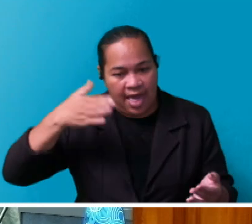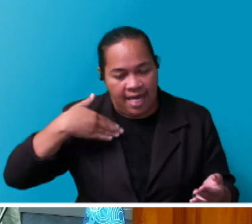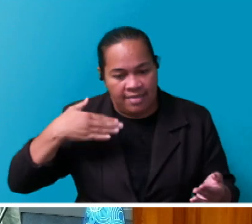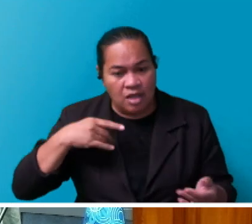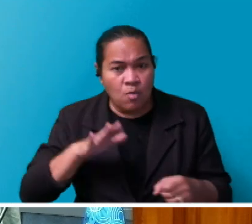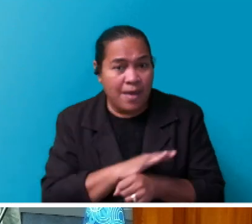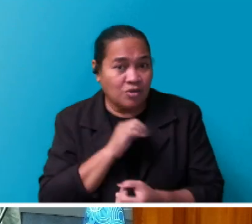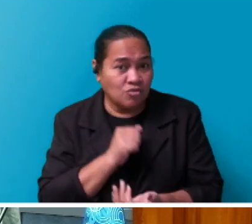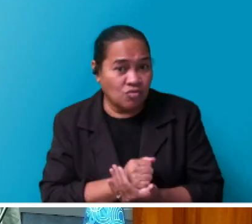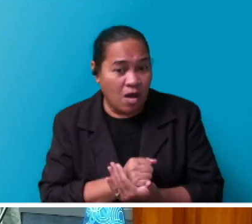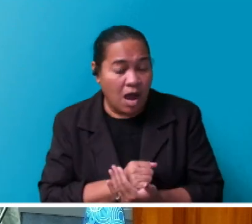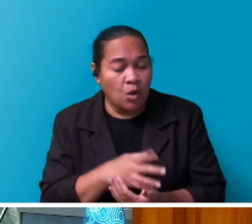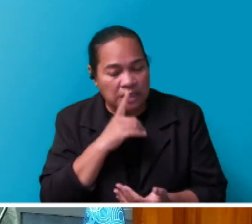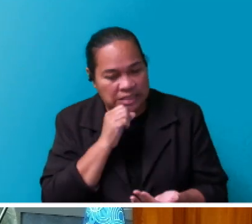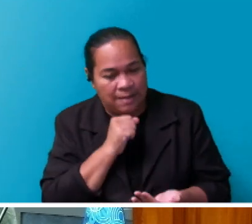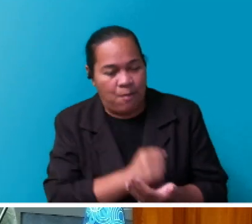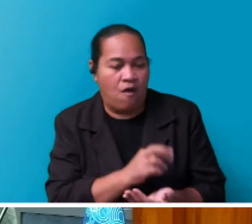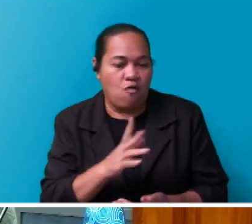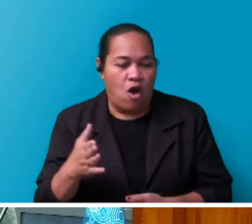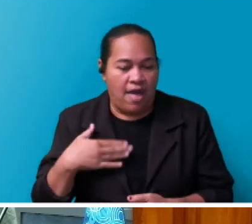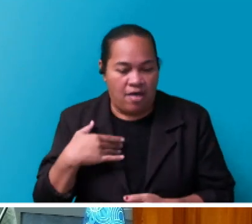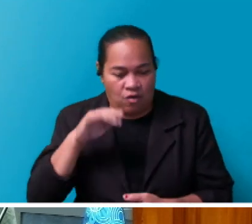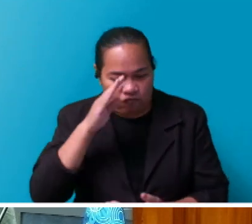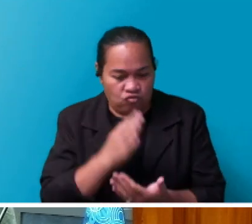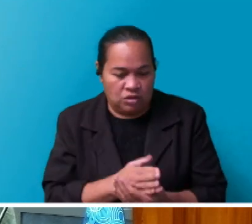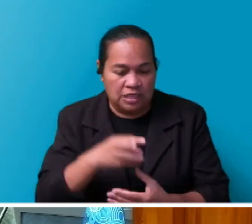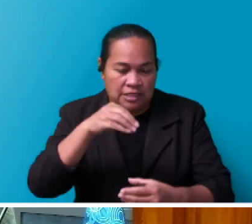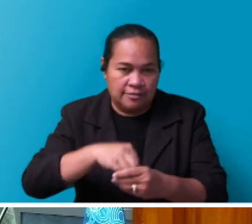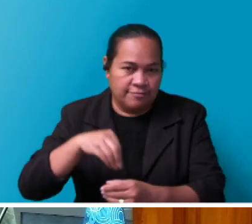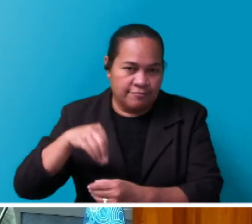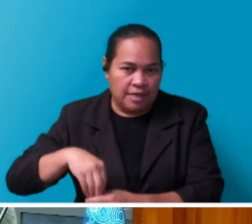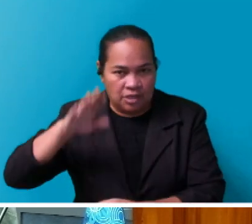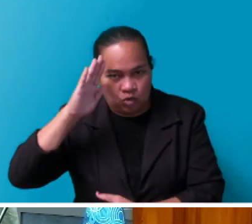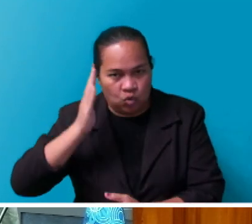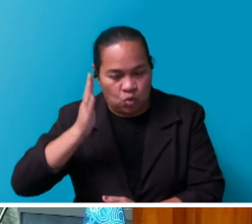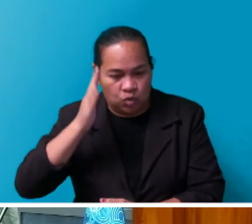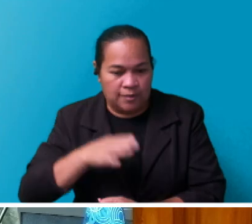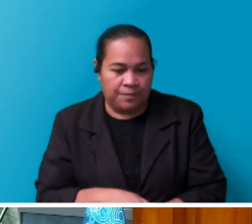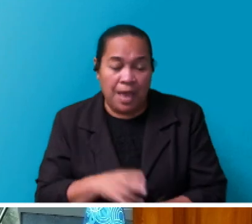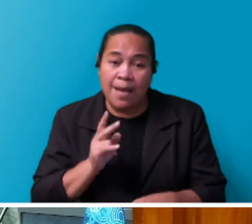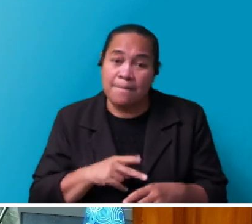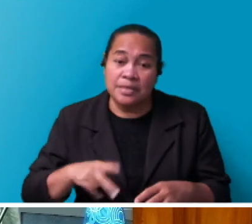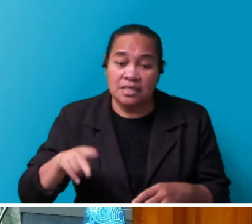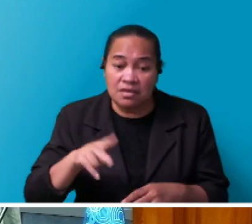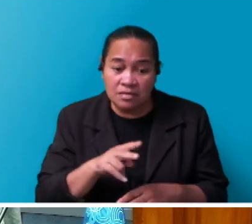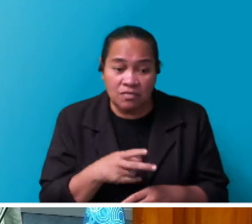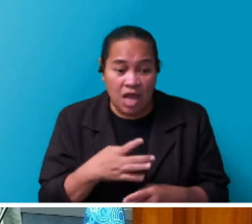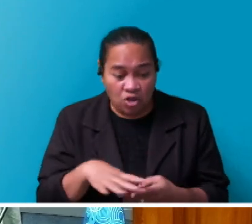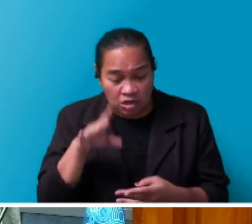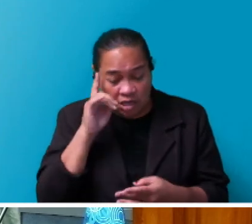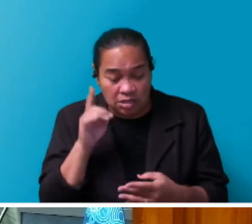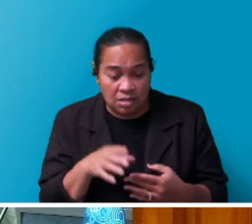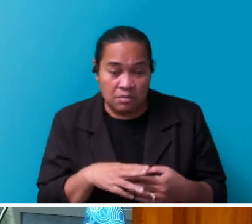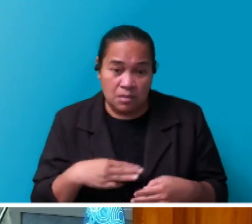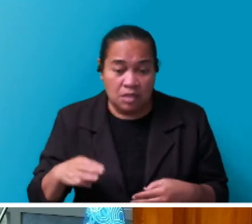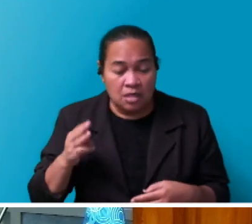ensure support for health and well-being in schools. Pacific Education Ministers acknowledged the update of the